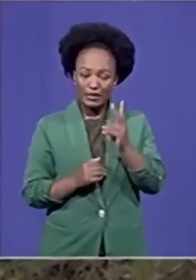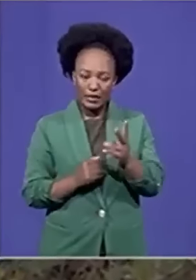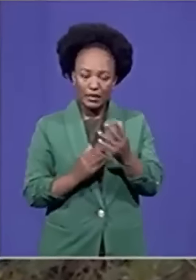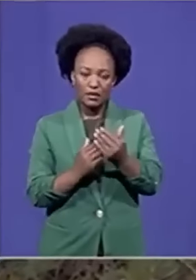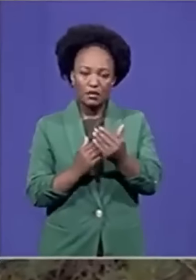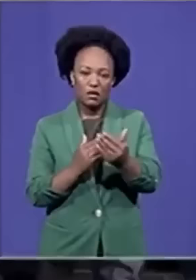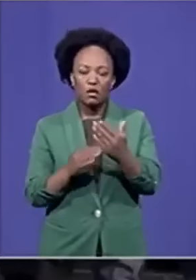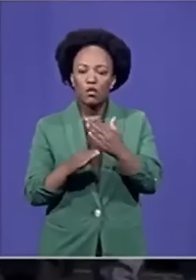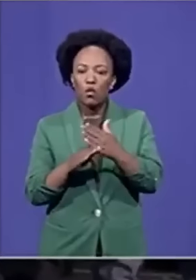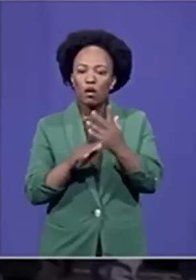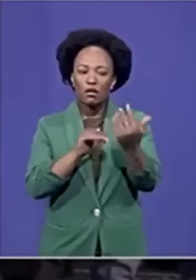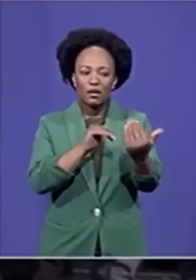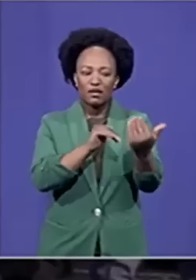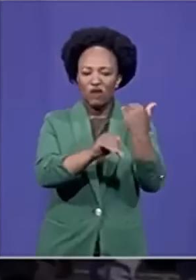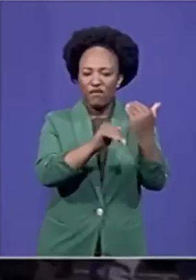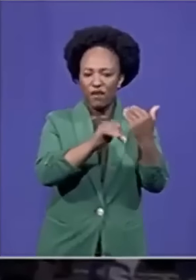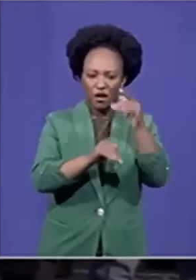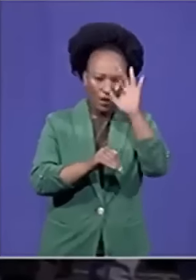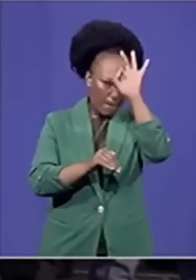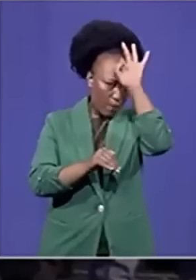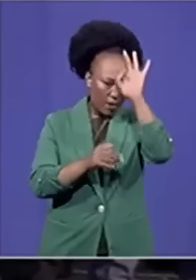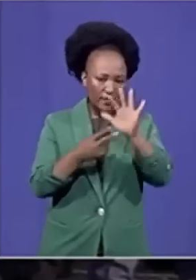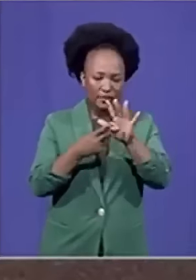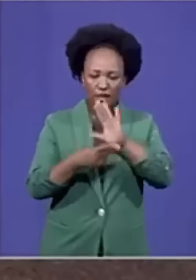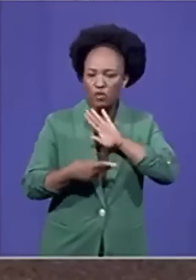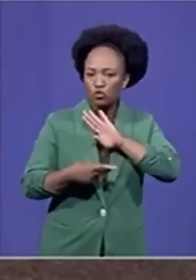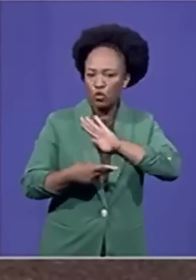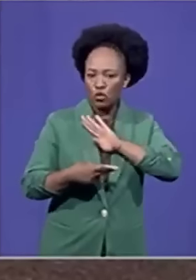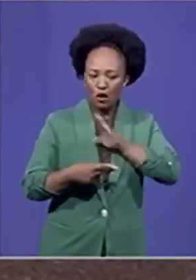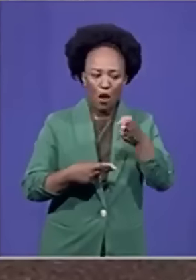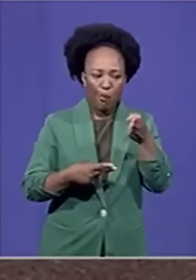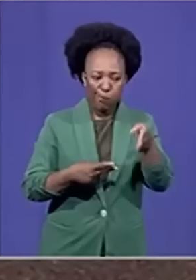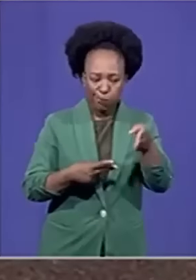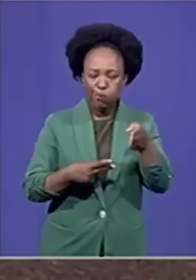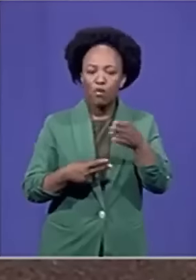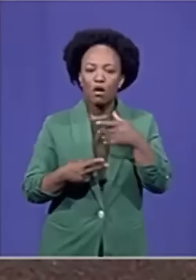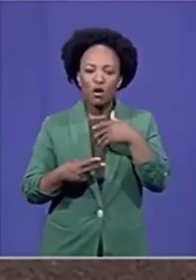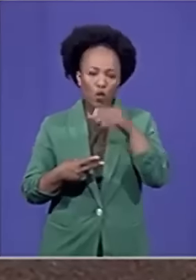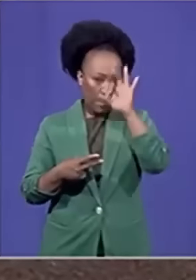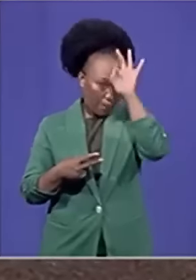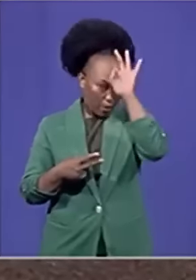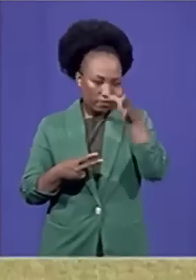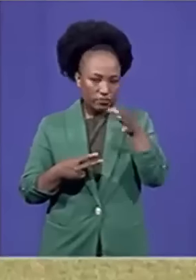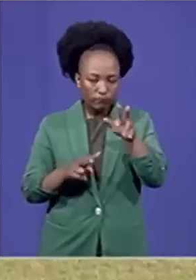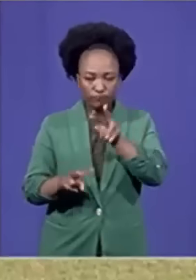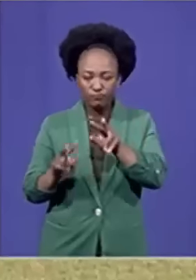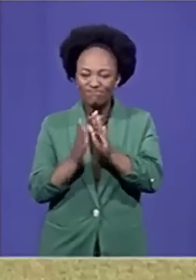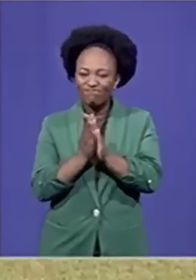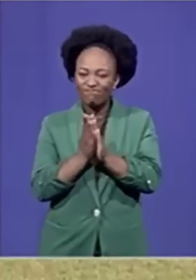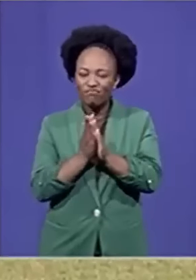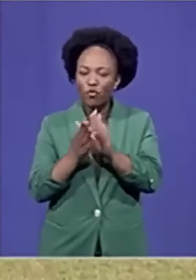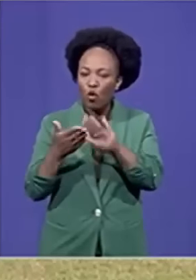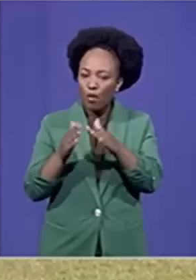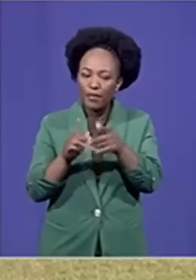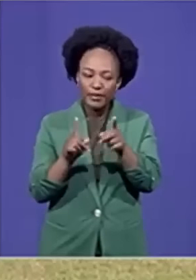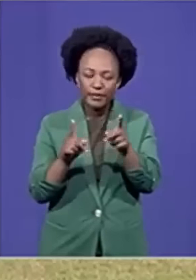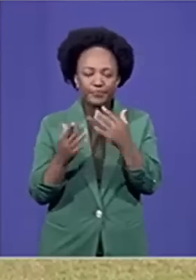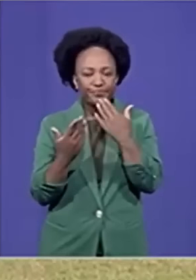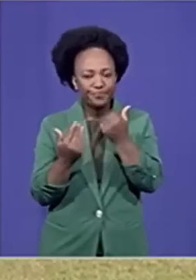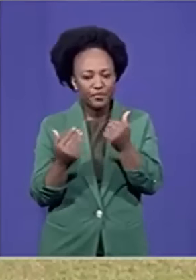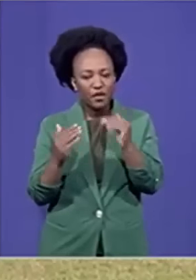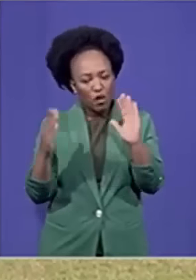le matrafiki, re na le SABC re le sepodisi, so re kuela mo baaging ba rona gore ba welcome our visitors,